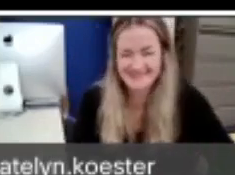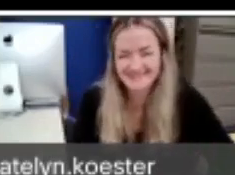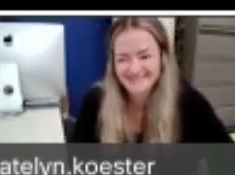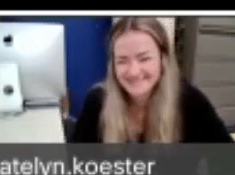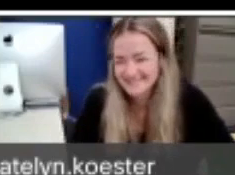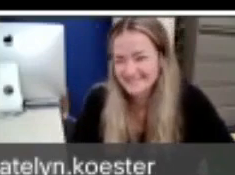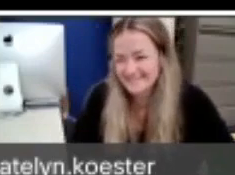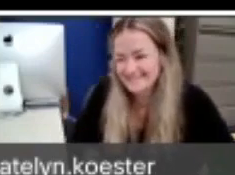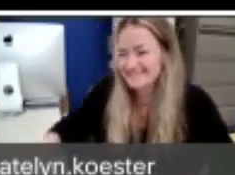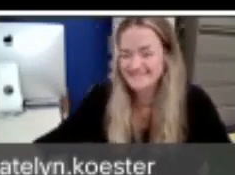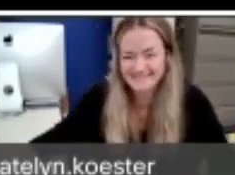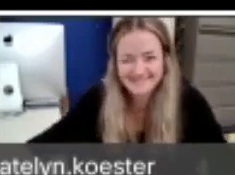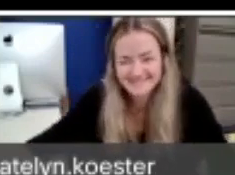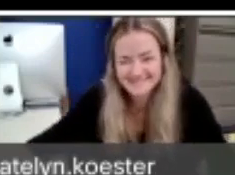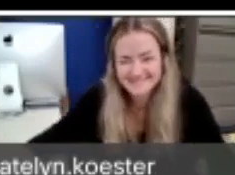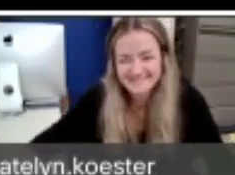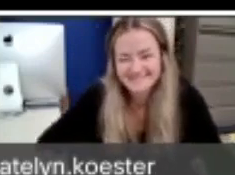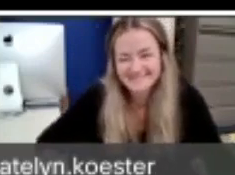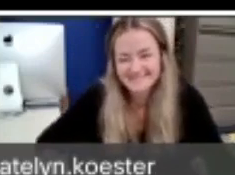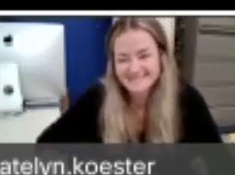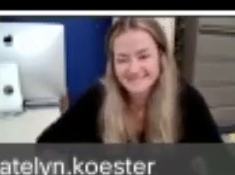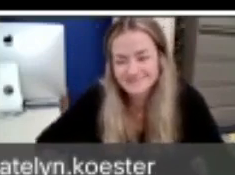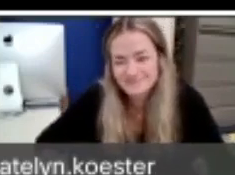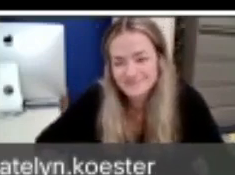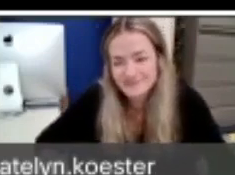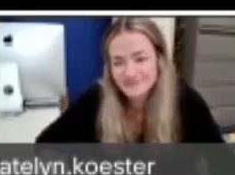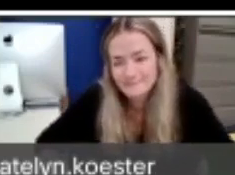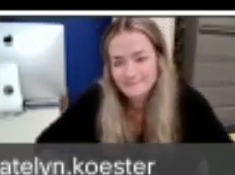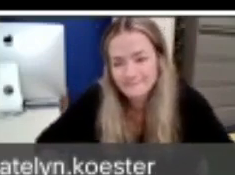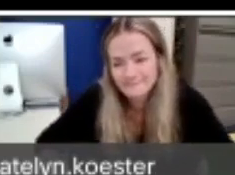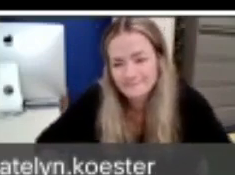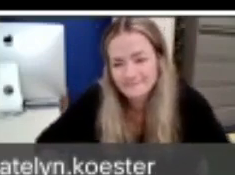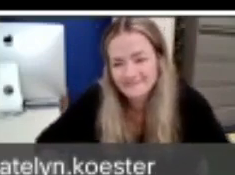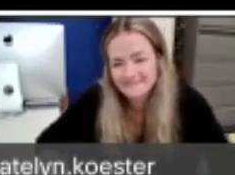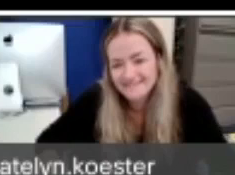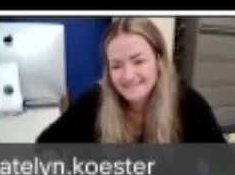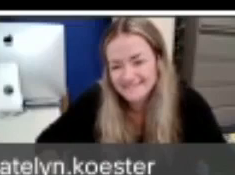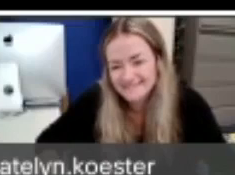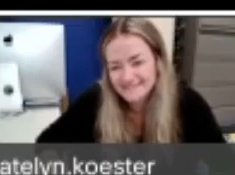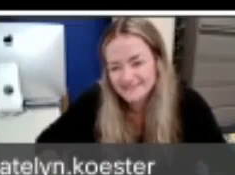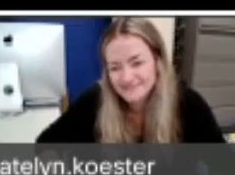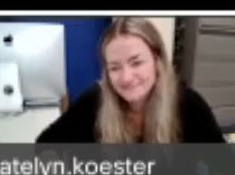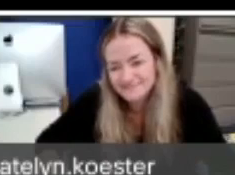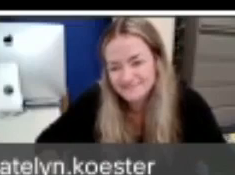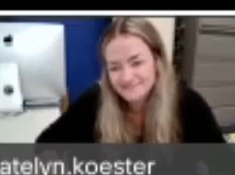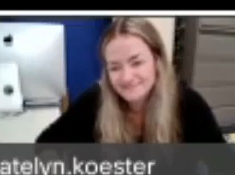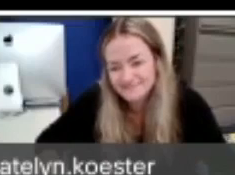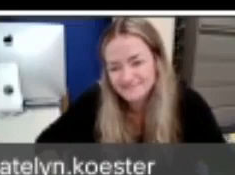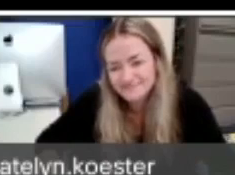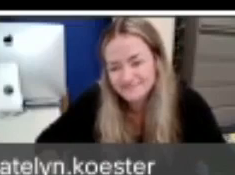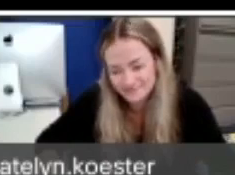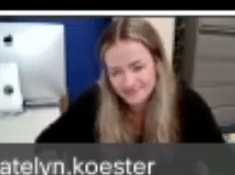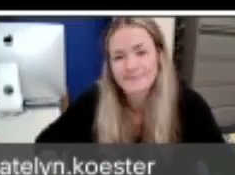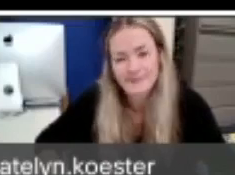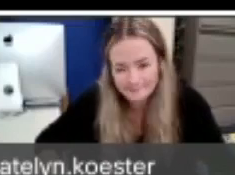No problem. Okay. I'm just seeing a couple more thank yous. So before we close, I just want to let you know that part 2 will be